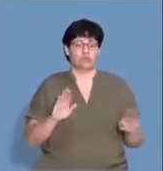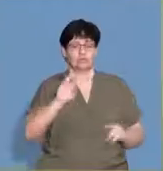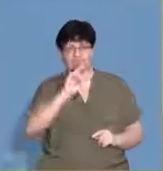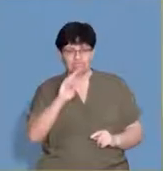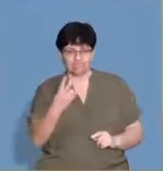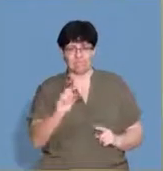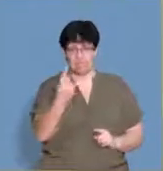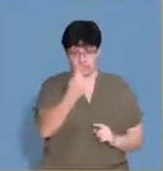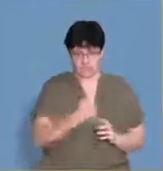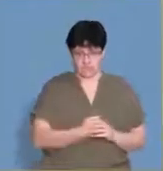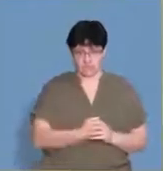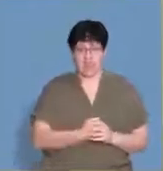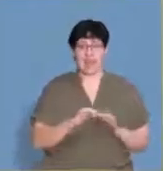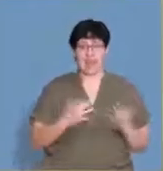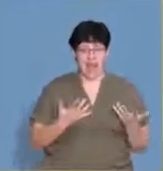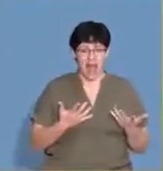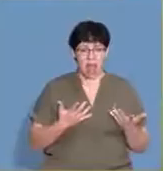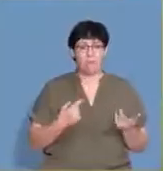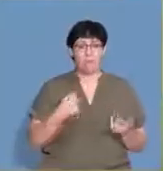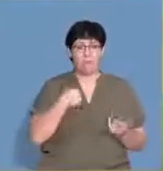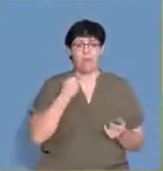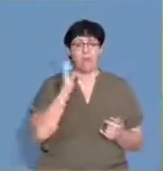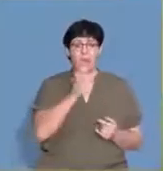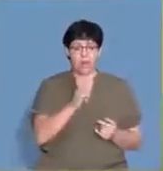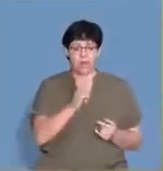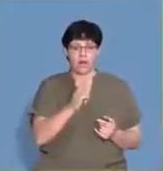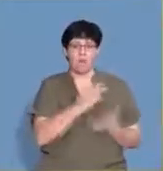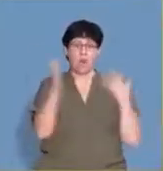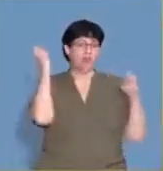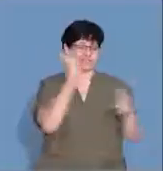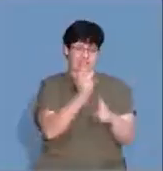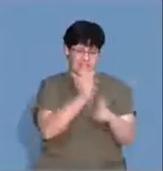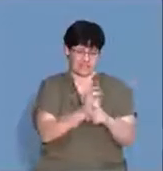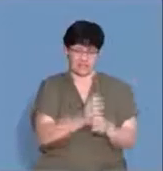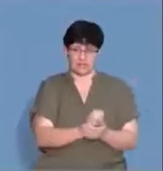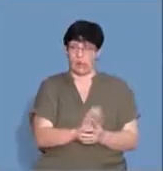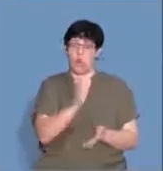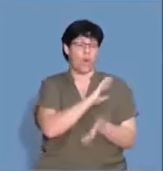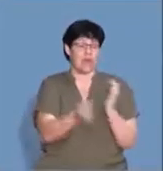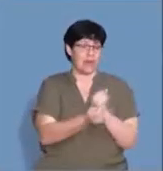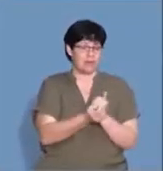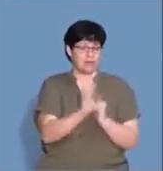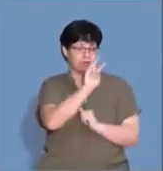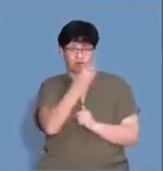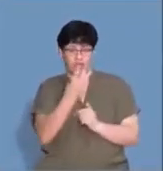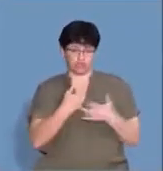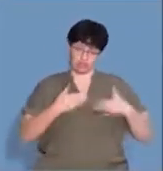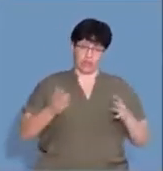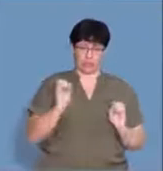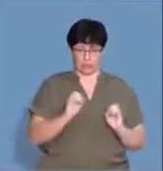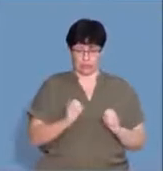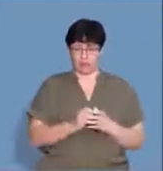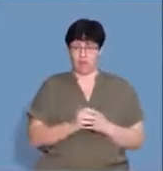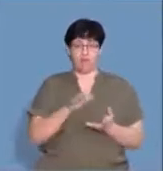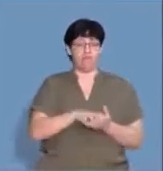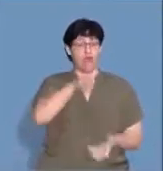convert first, and how I'm actually going to make the sum so much harder. So what happens if we don't convert? My